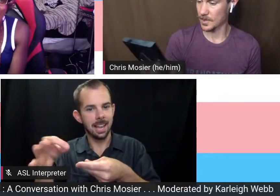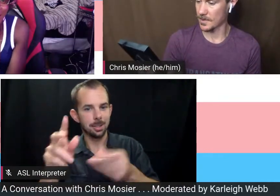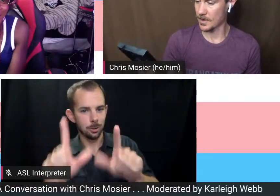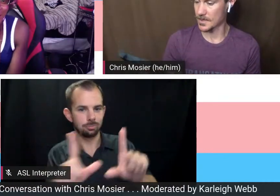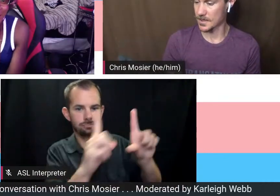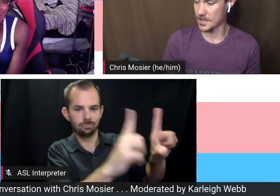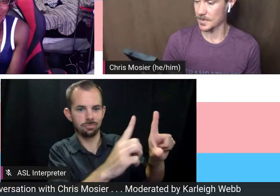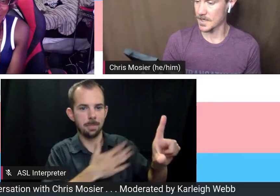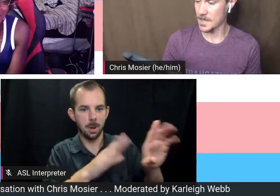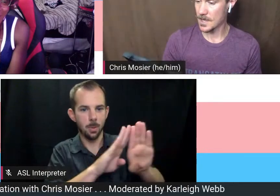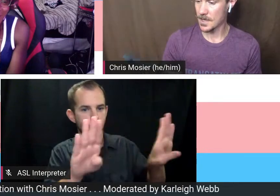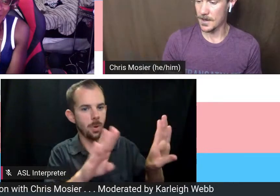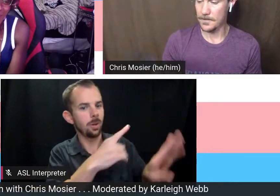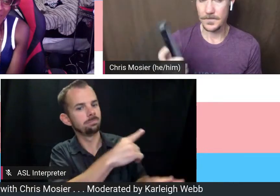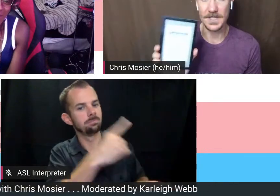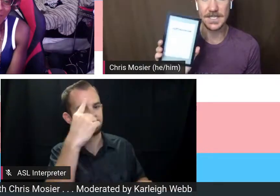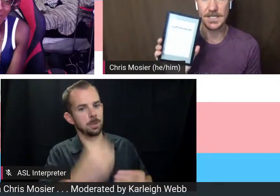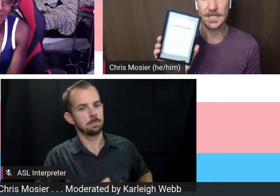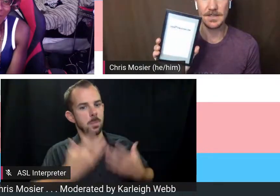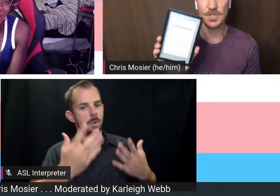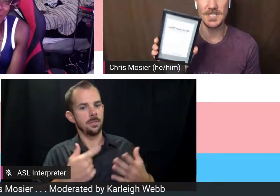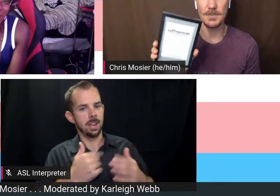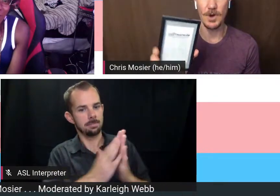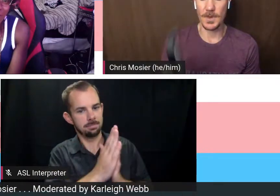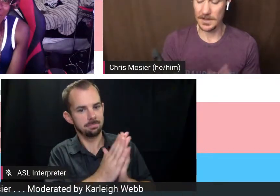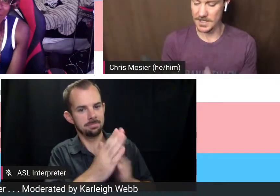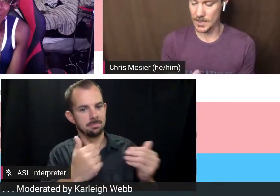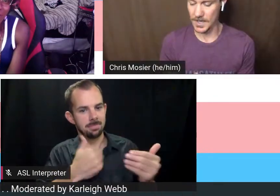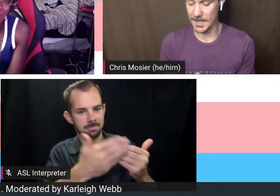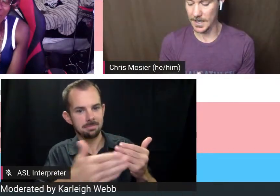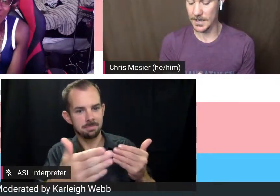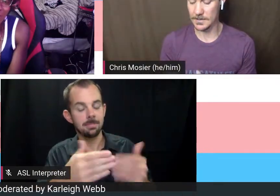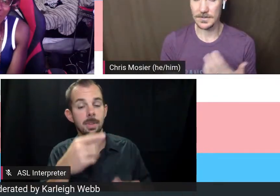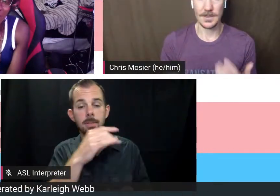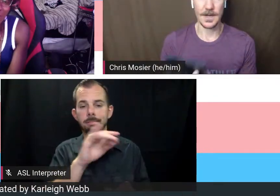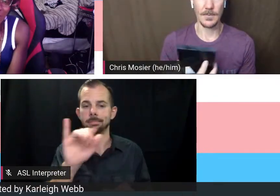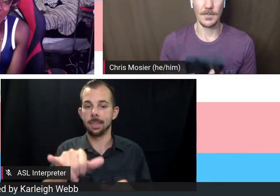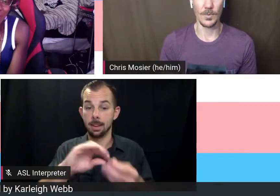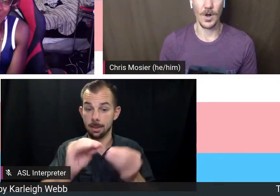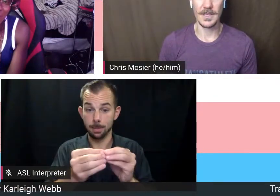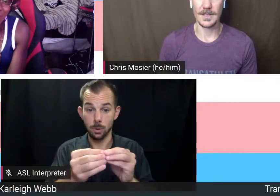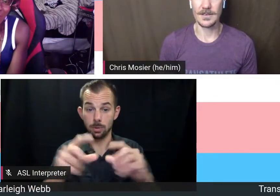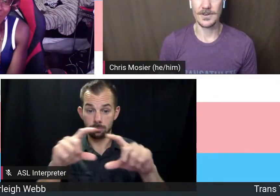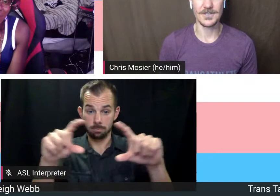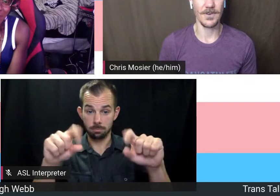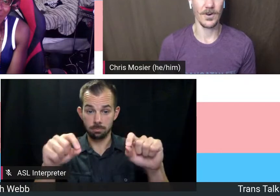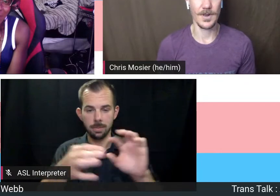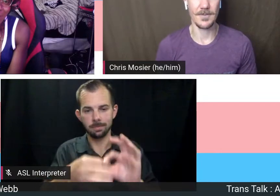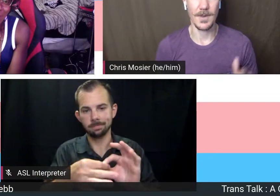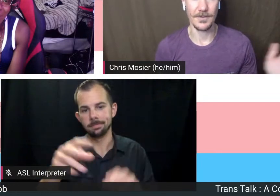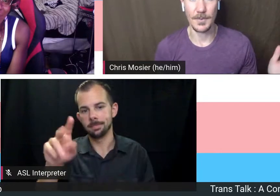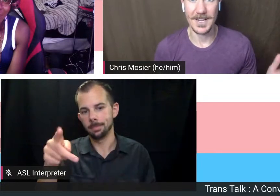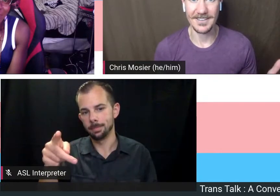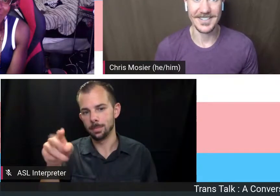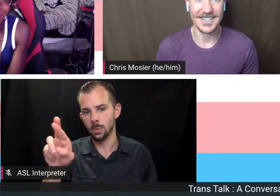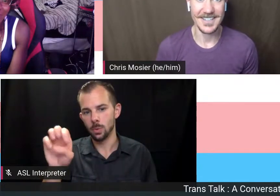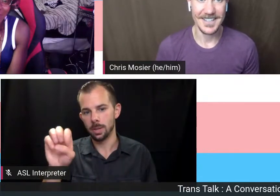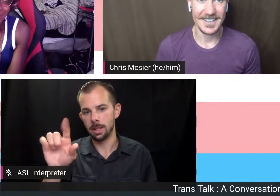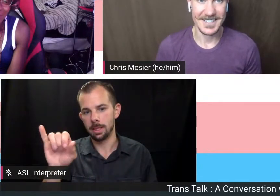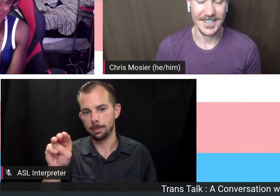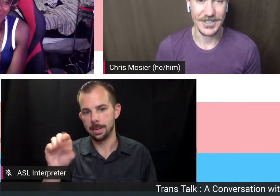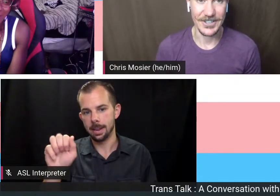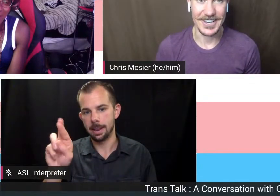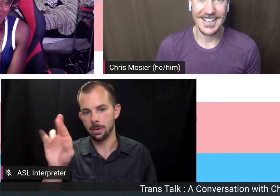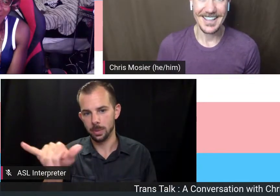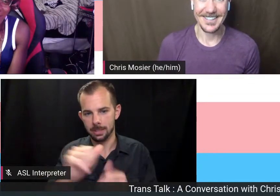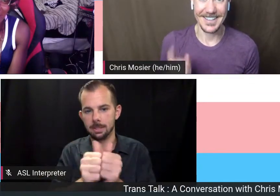like the preliminary results, but this was the moment, and this is what I got. And I remember walking, you know, as far away from everybody else